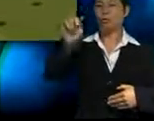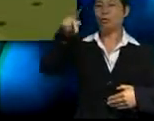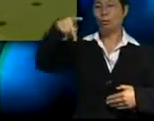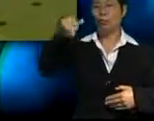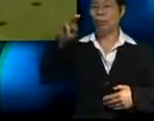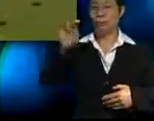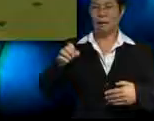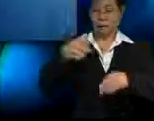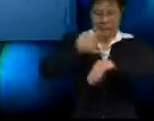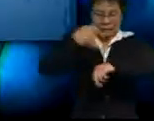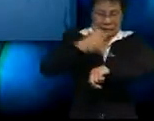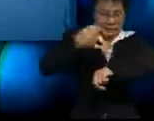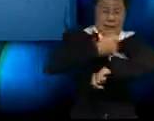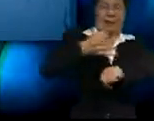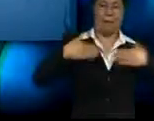body.